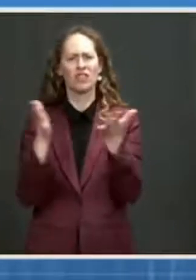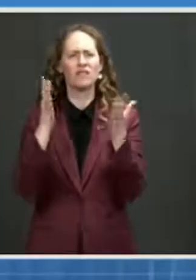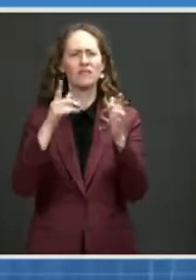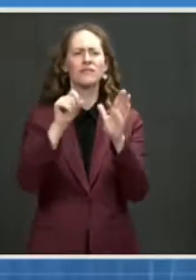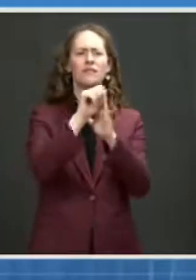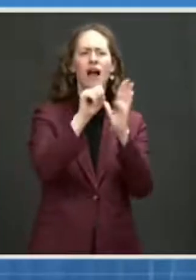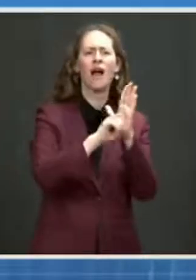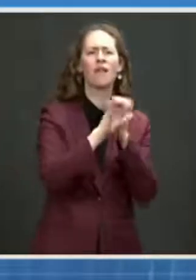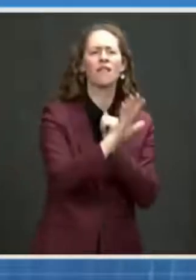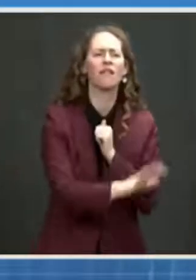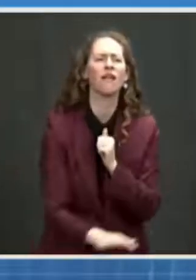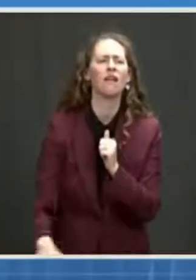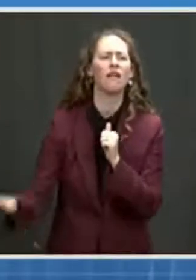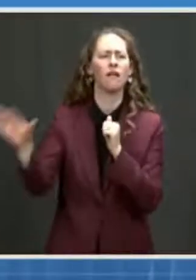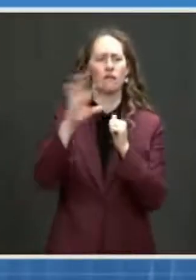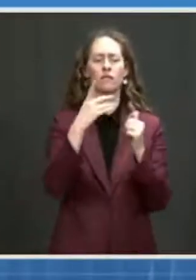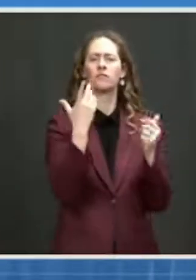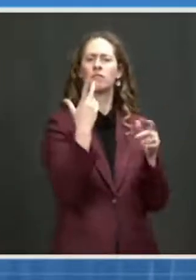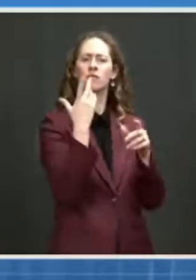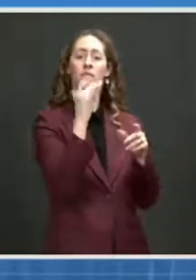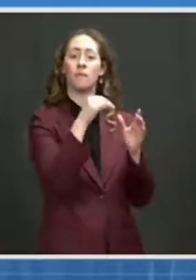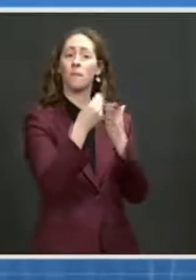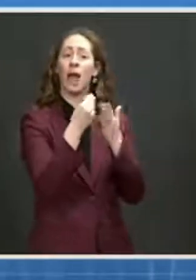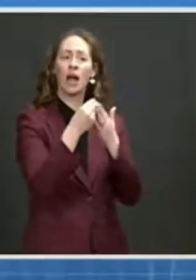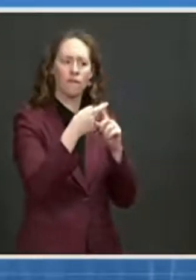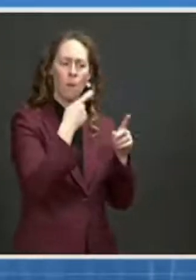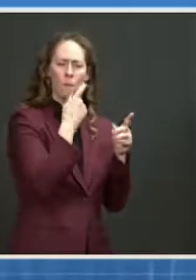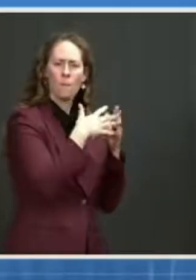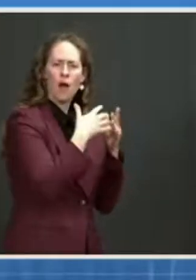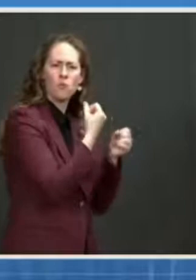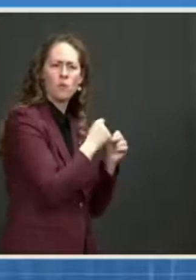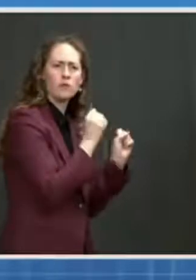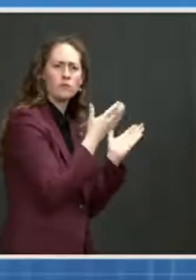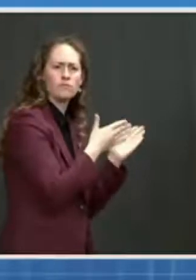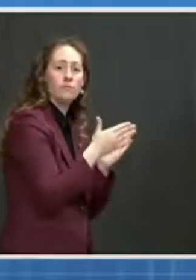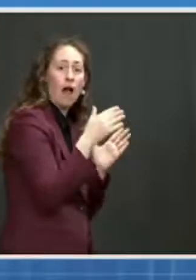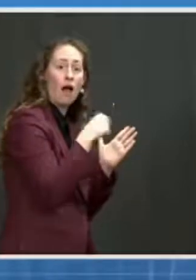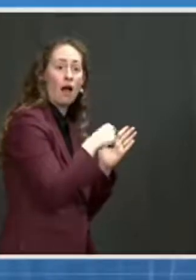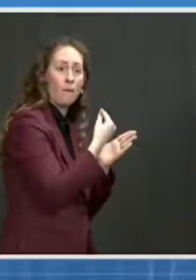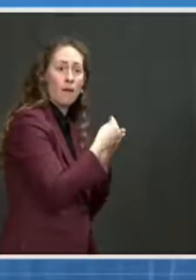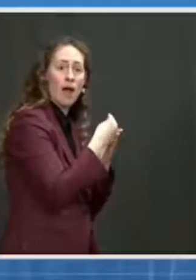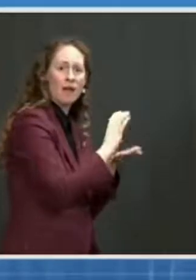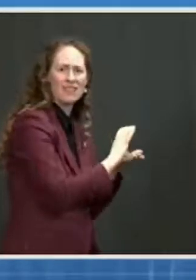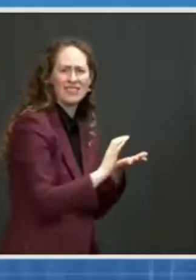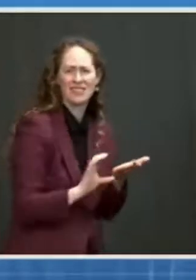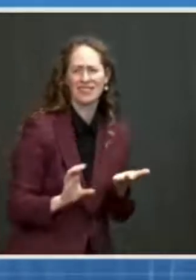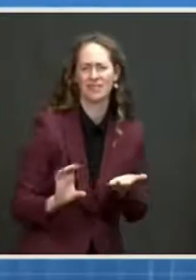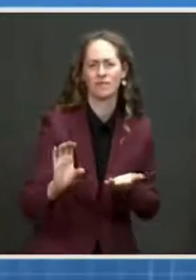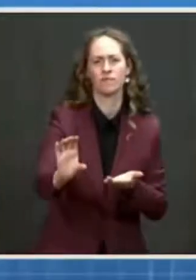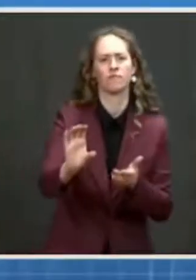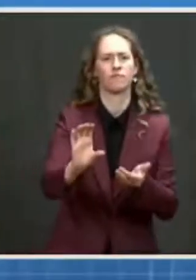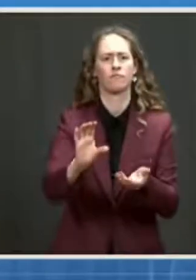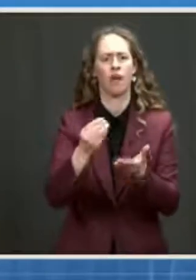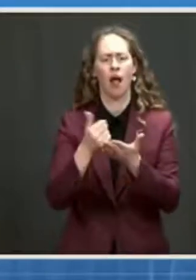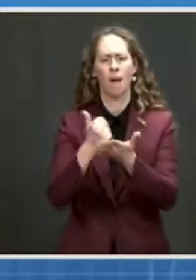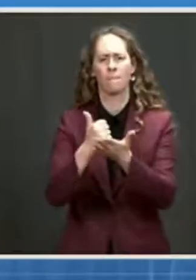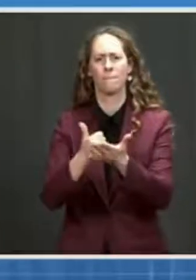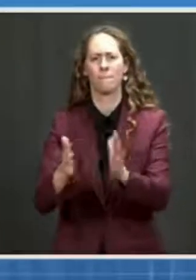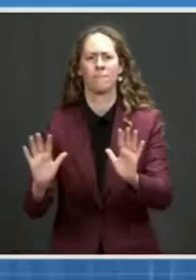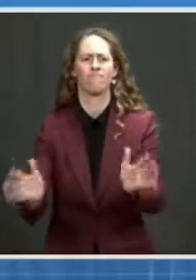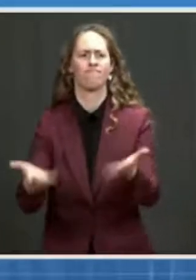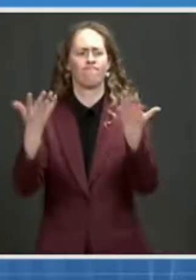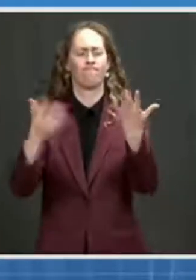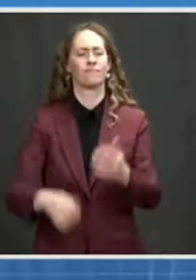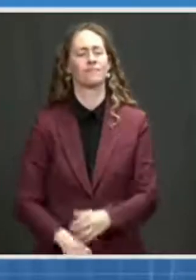American Rescue Plan to support local and home-based providers who want to join the effort. And third, Uber and Lyft providing